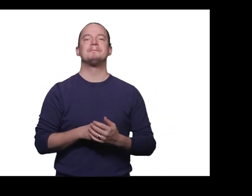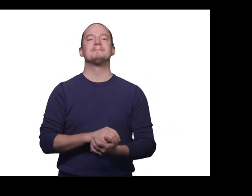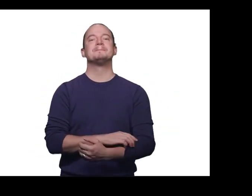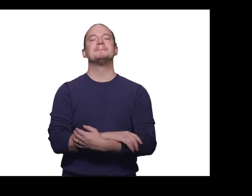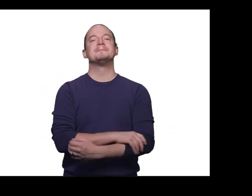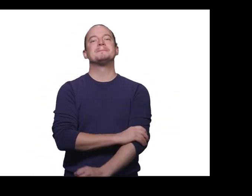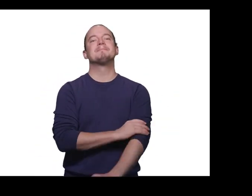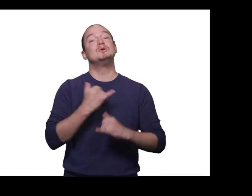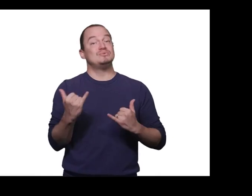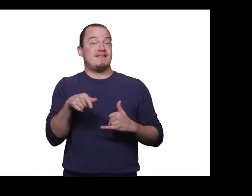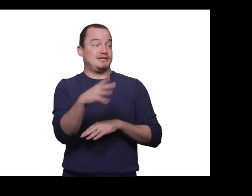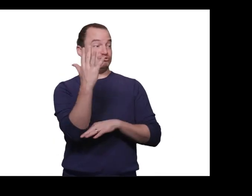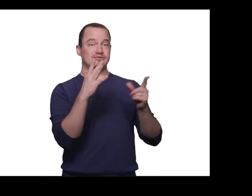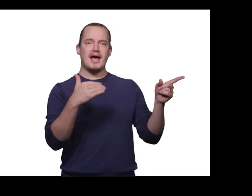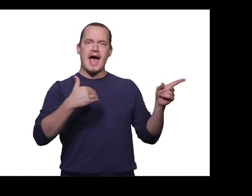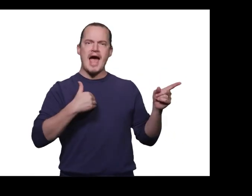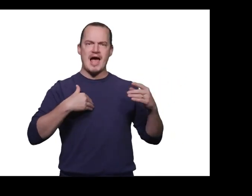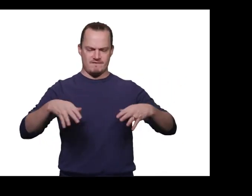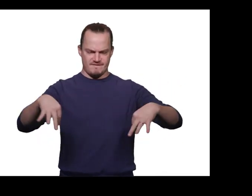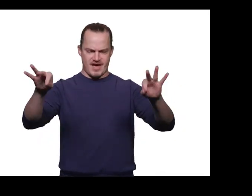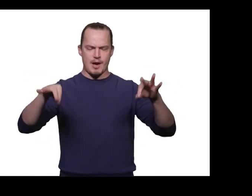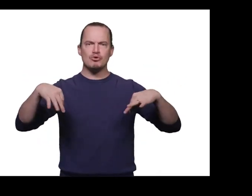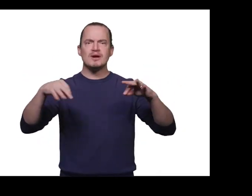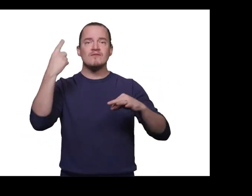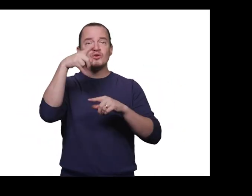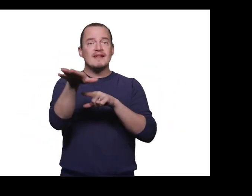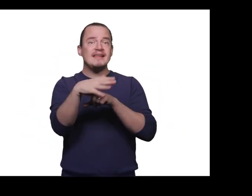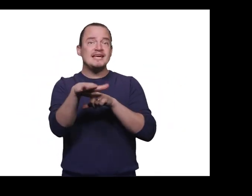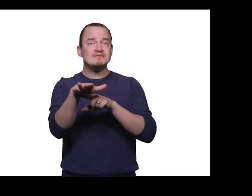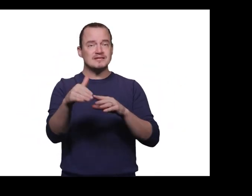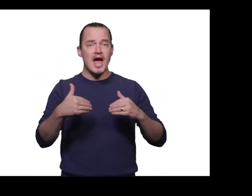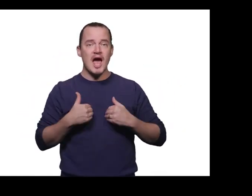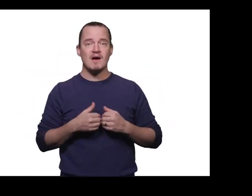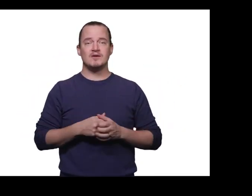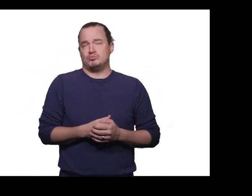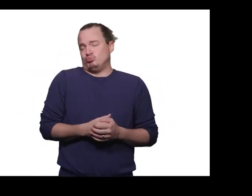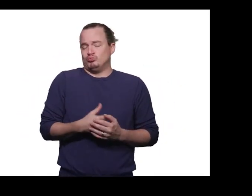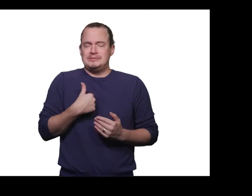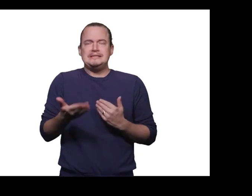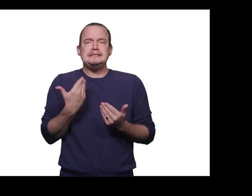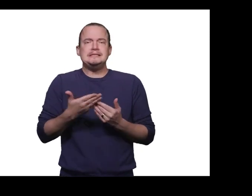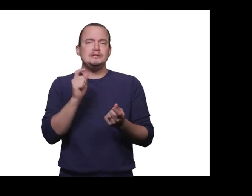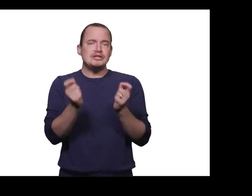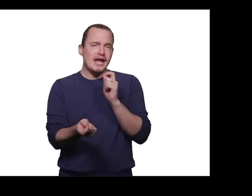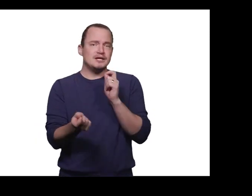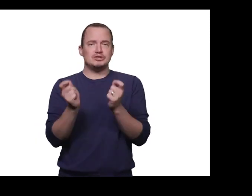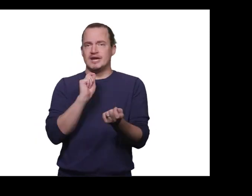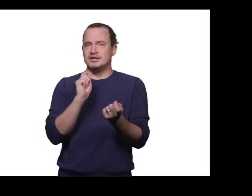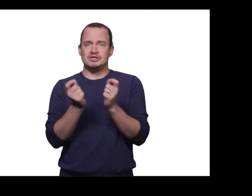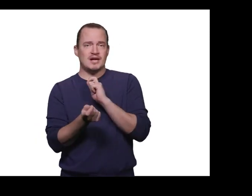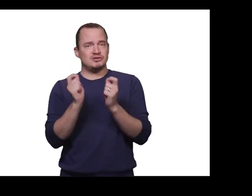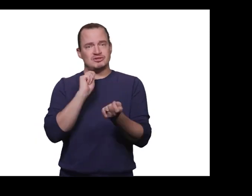this tree just has some fabric on it for the leaves, so I can easily change with